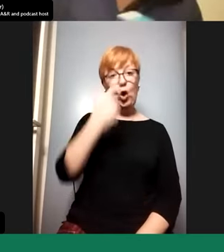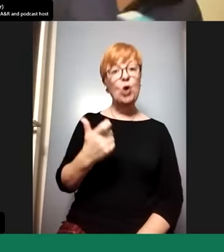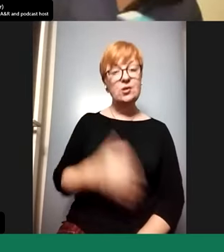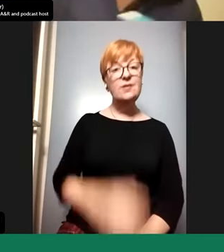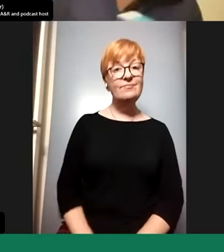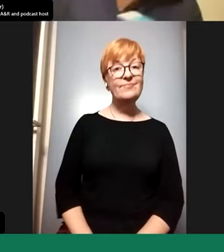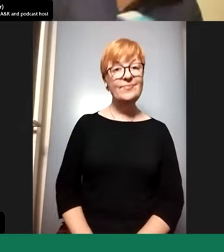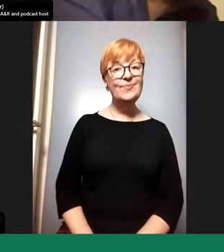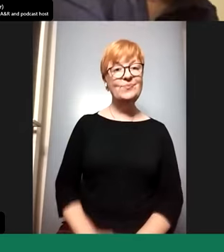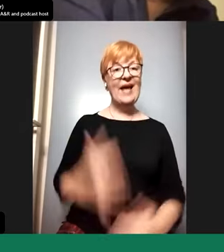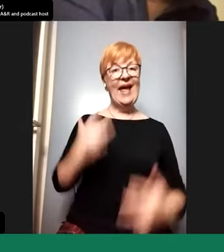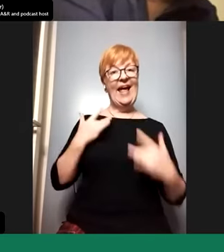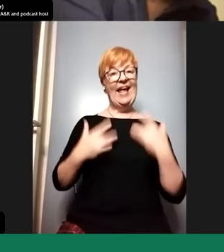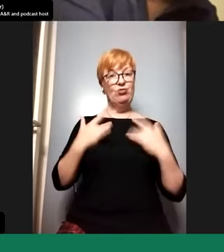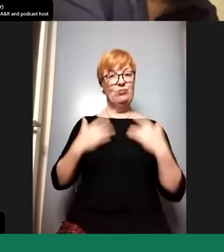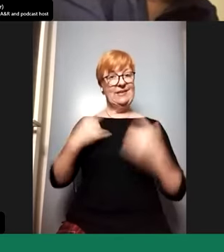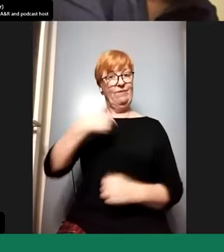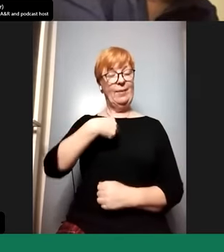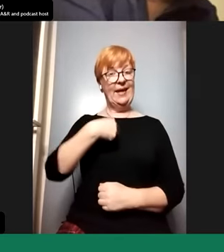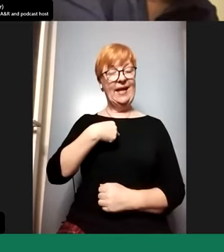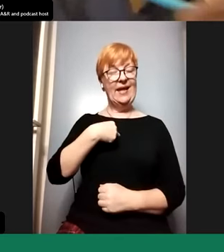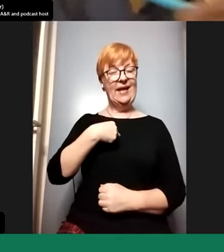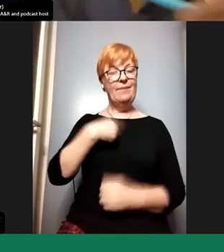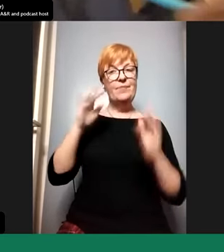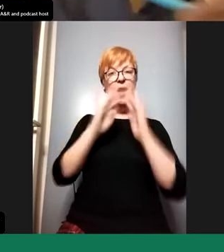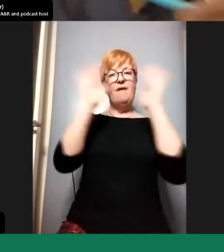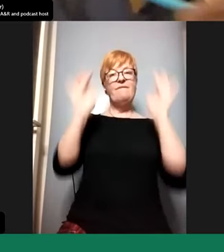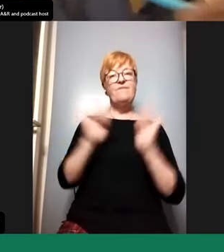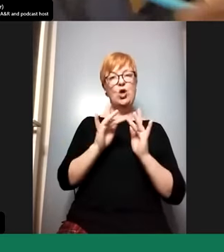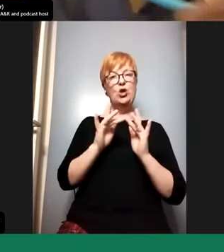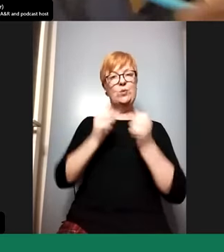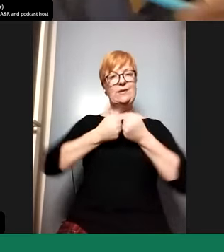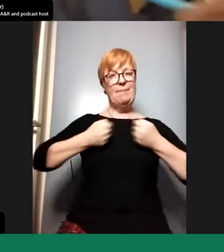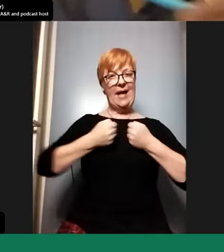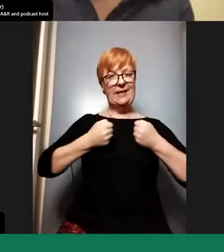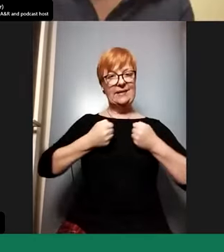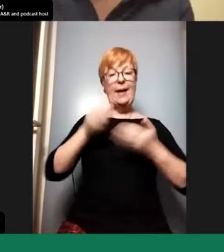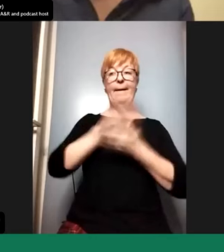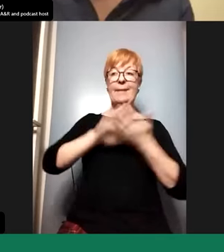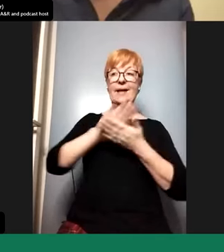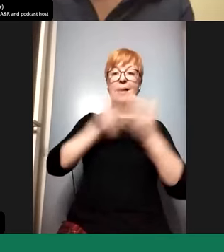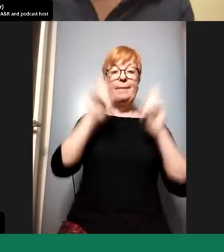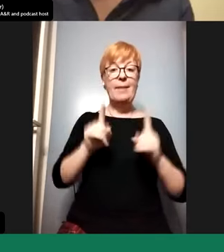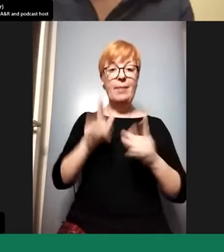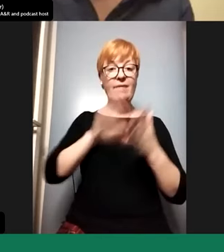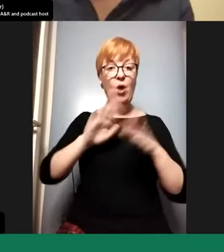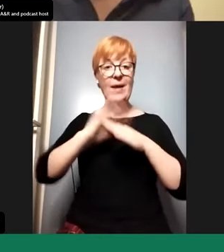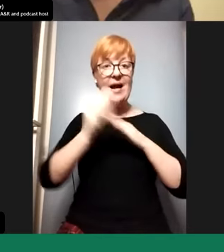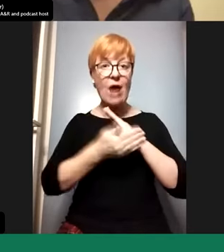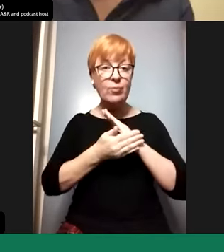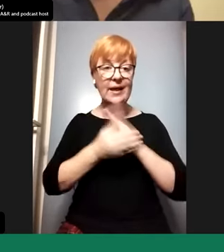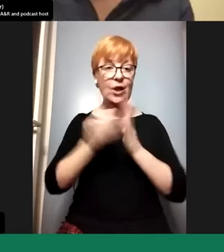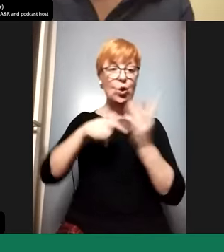What's interesting for me about the virtual space is that it means that people from the Caribbean and from Britain